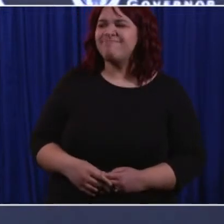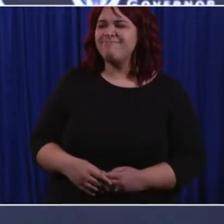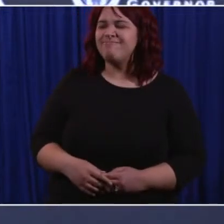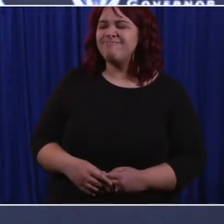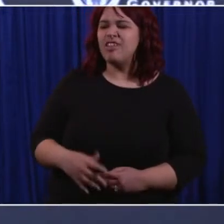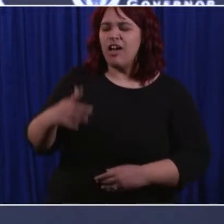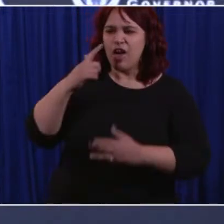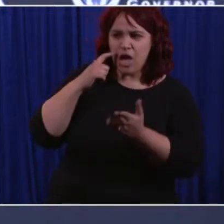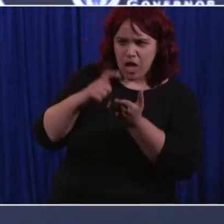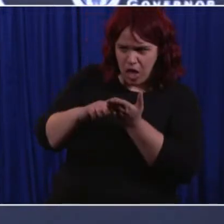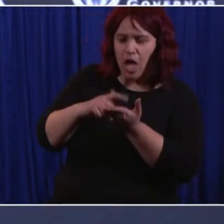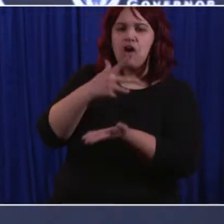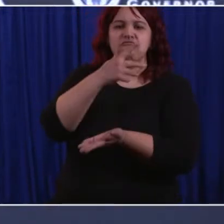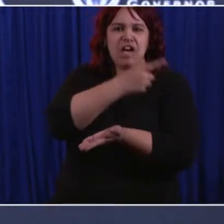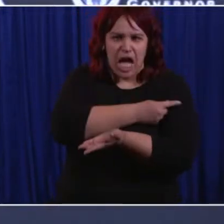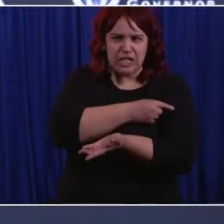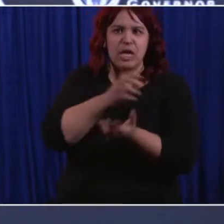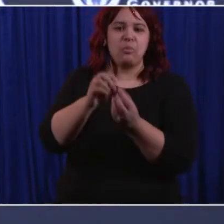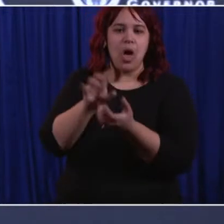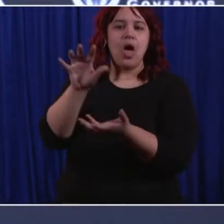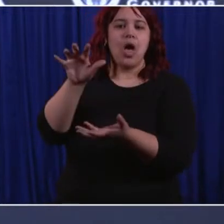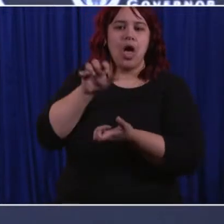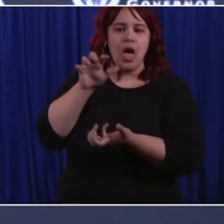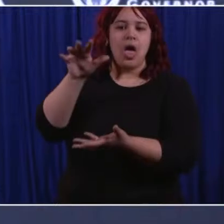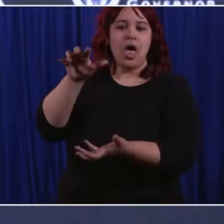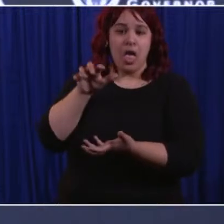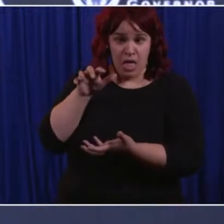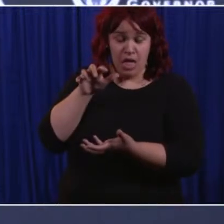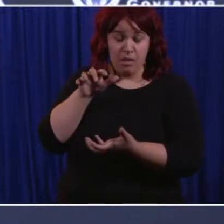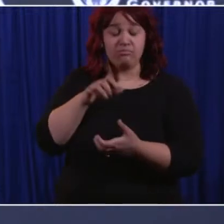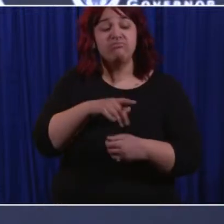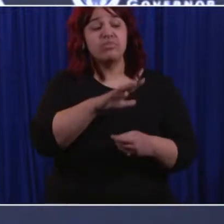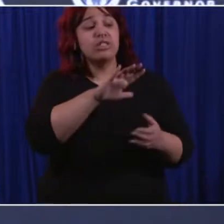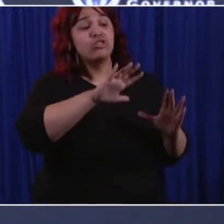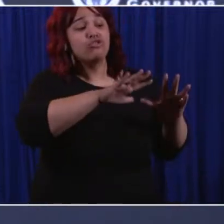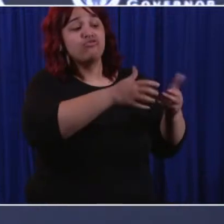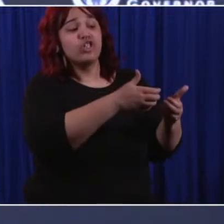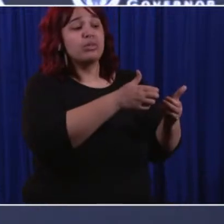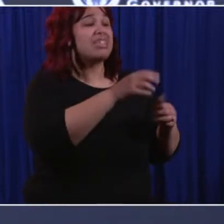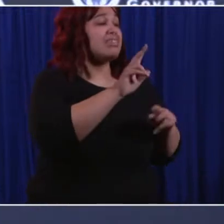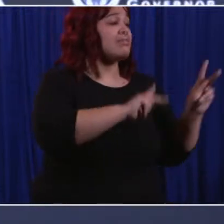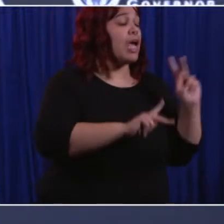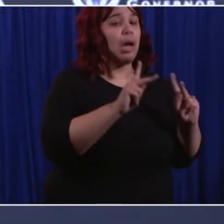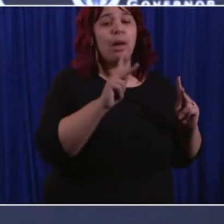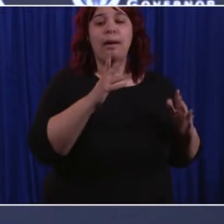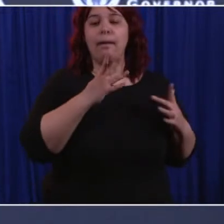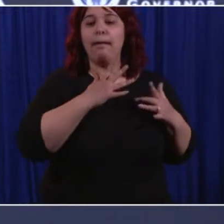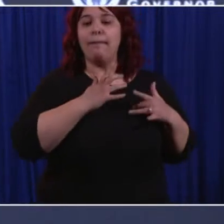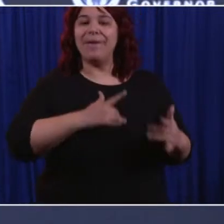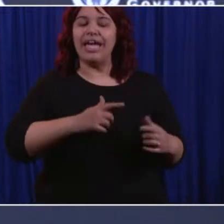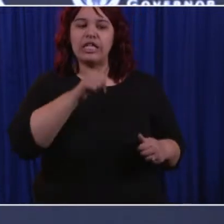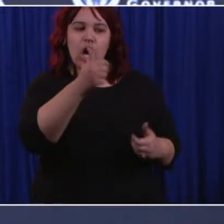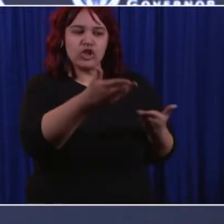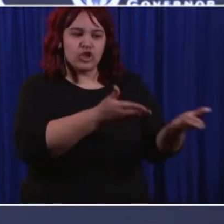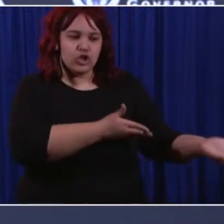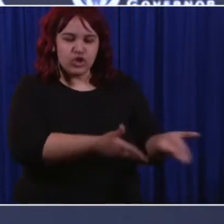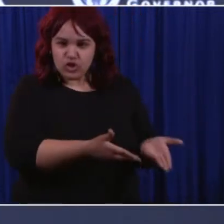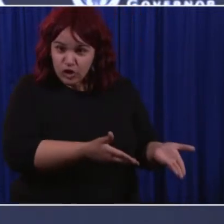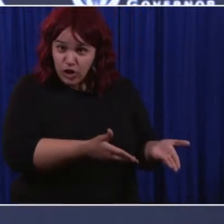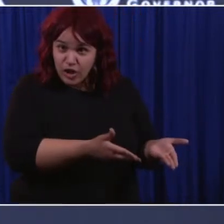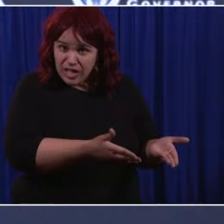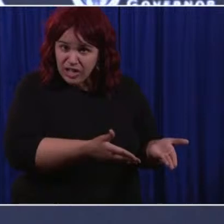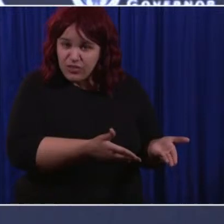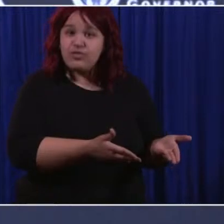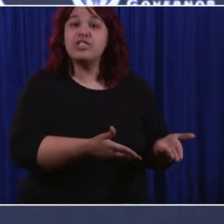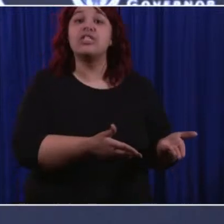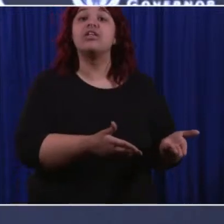are already attempts happening to reach those vulnerable communities. But one of the things that we're hearing from local health officials is that one of the barriers is